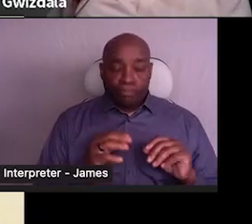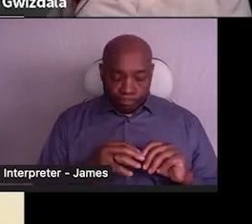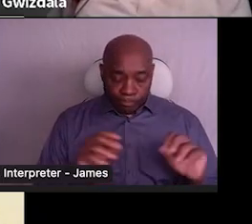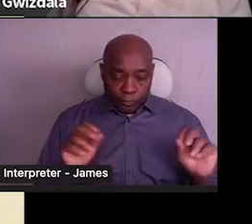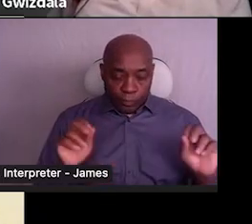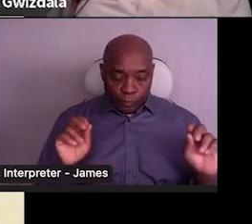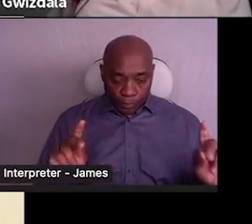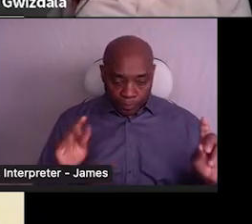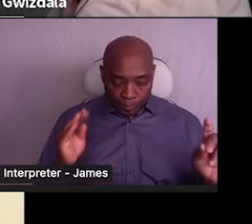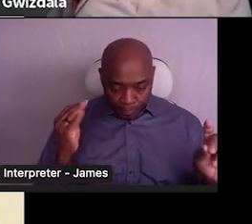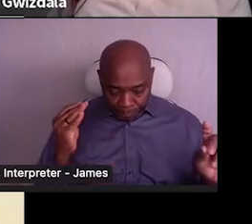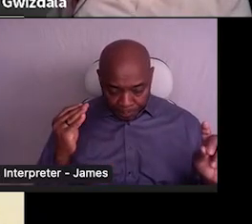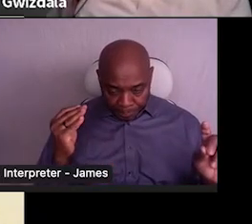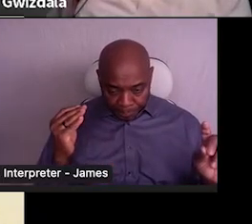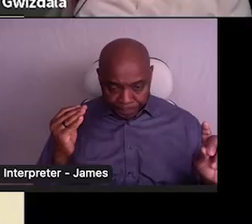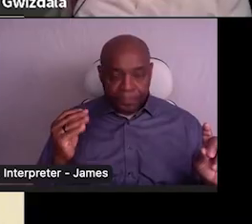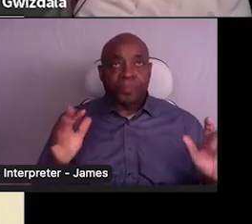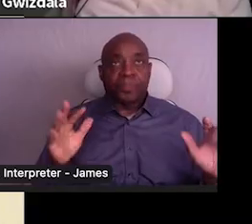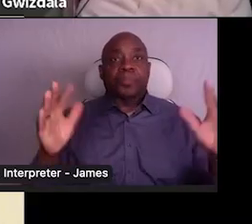Okay.